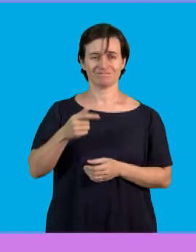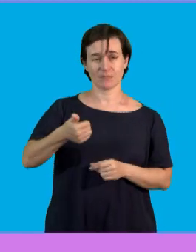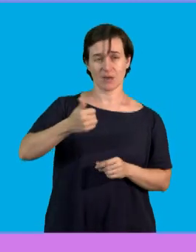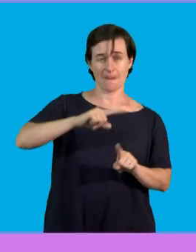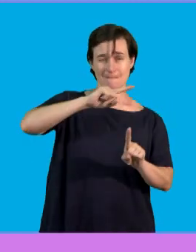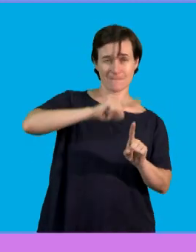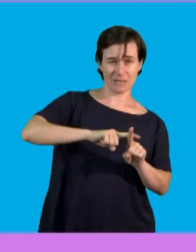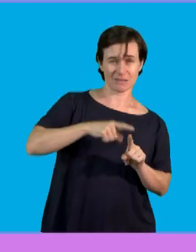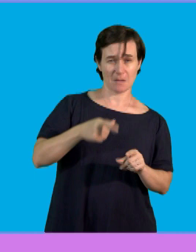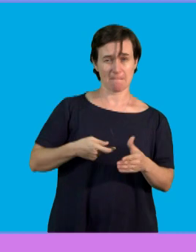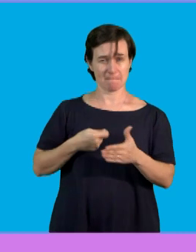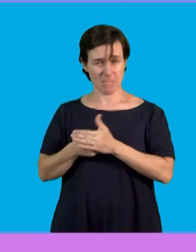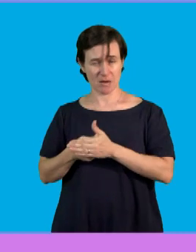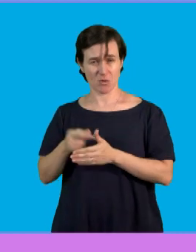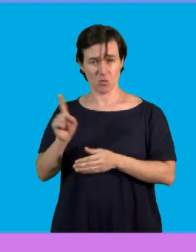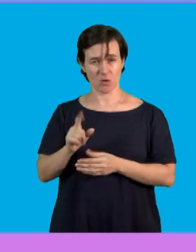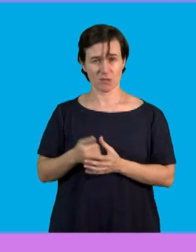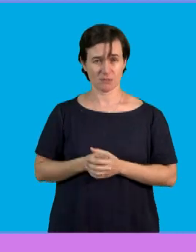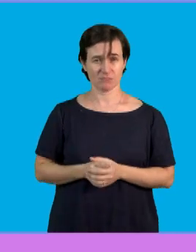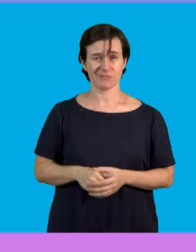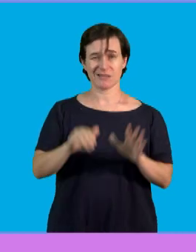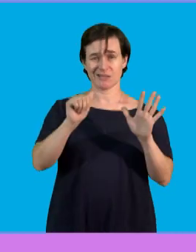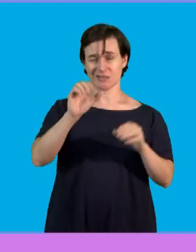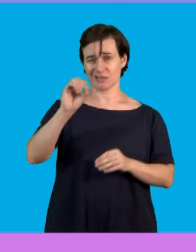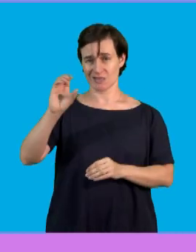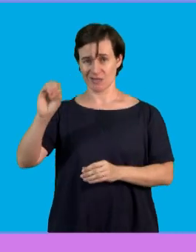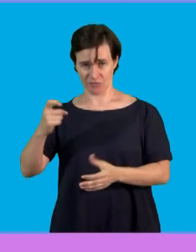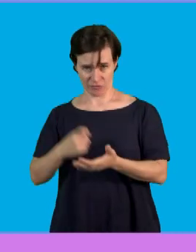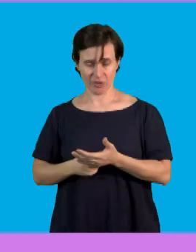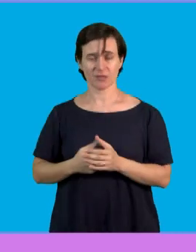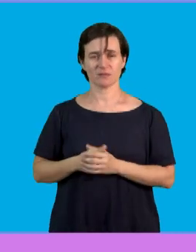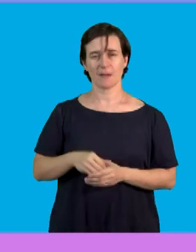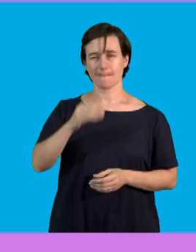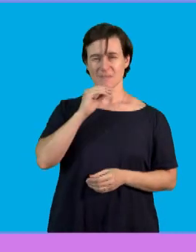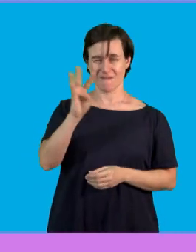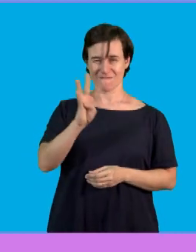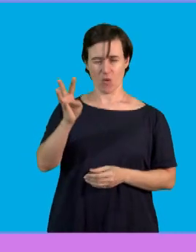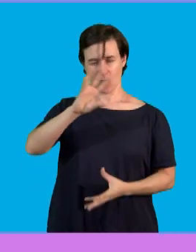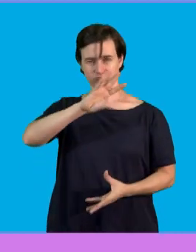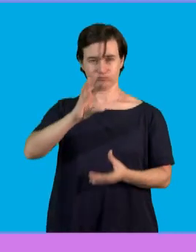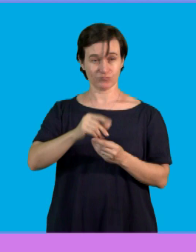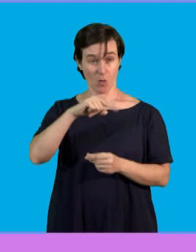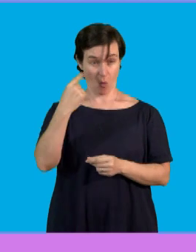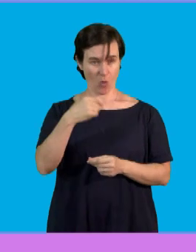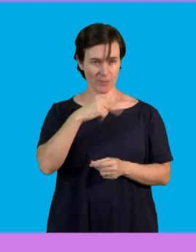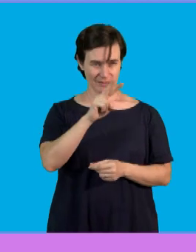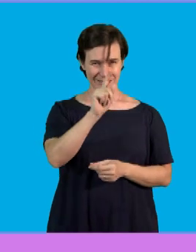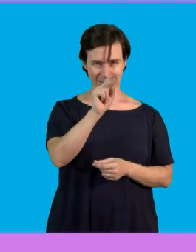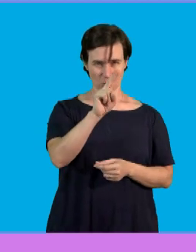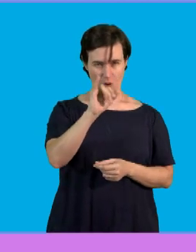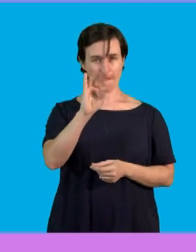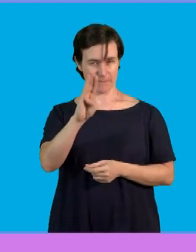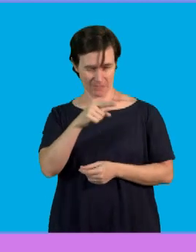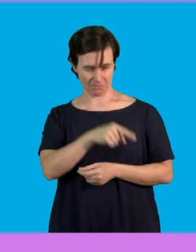plus a payment of 600. So all those are TUIB